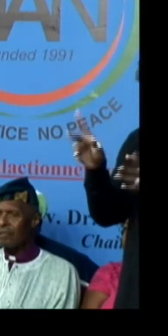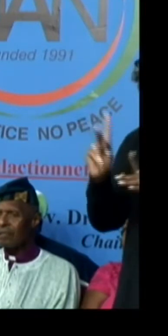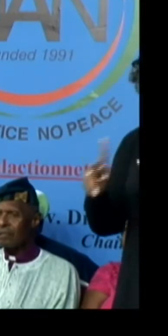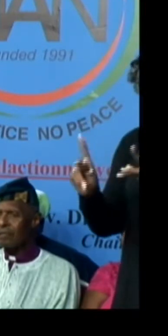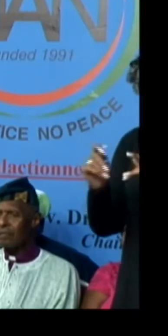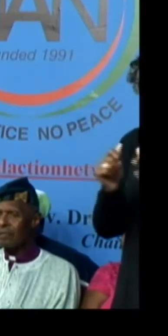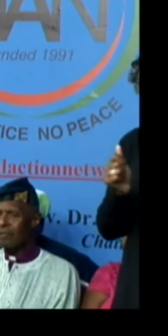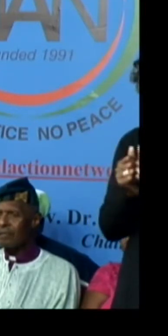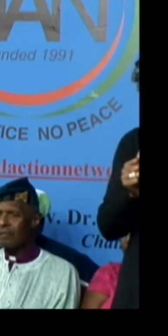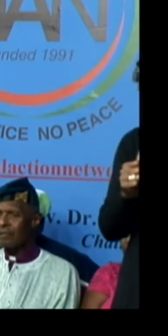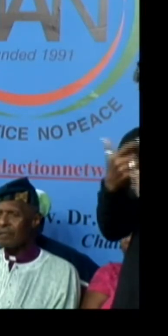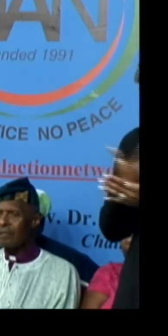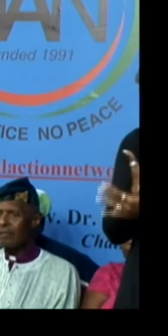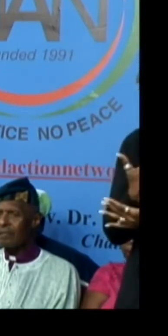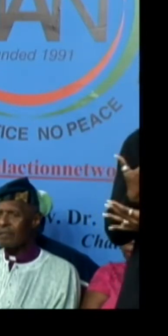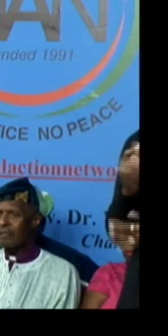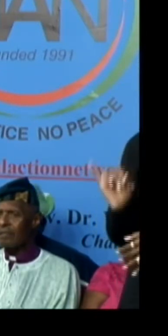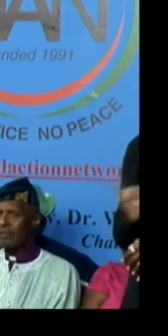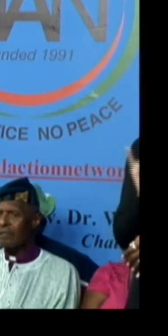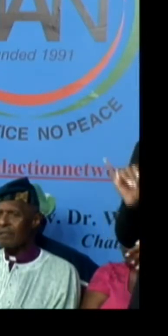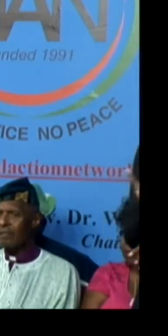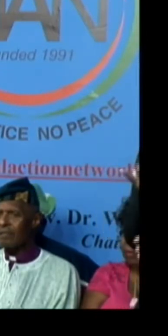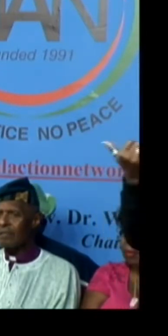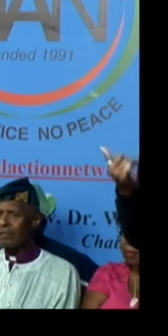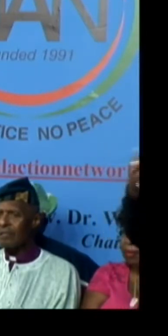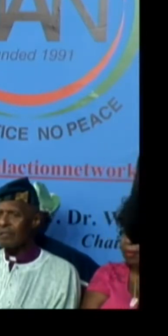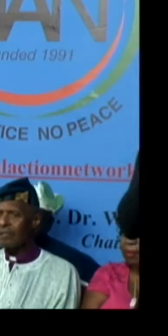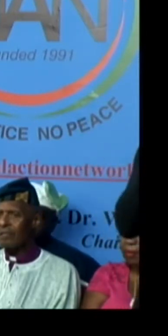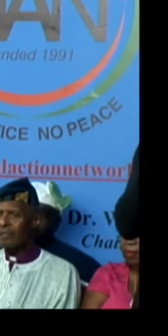about Bishop Daughtry, how in